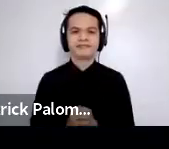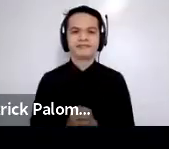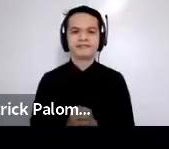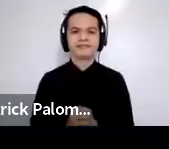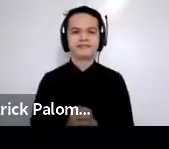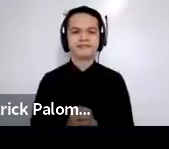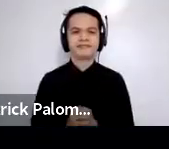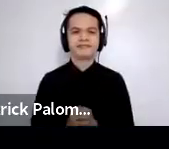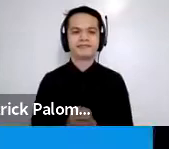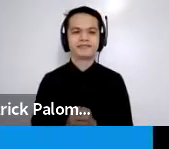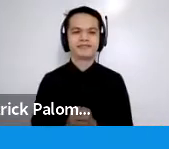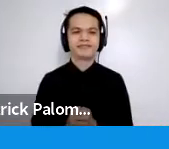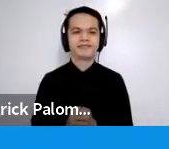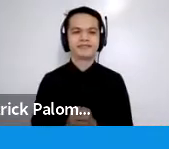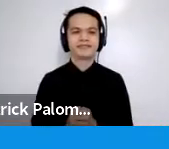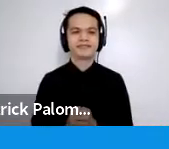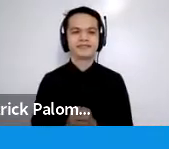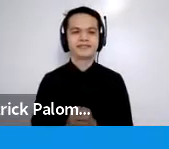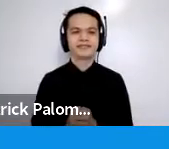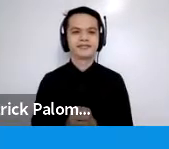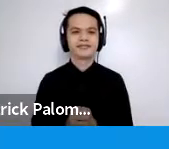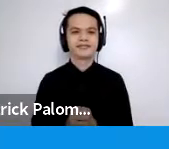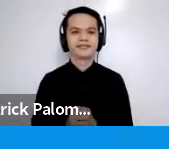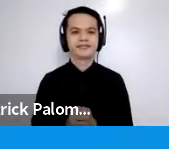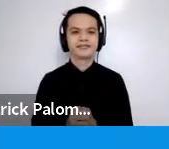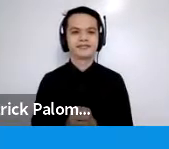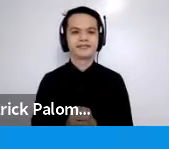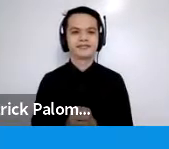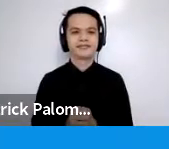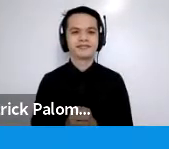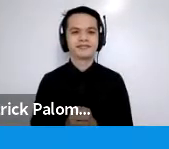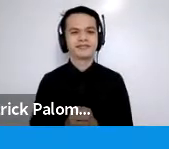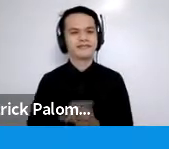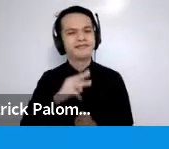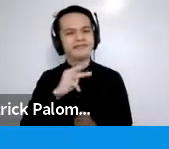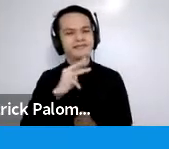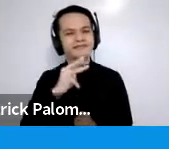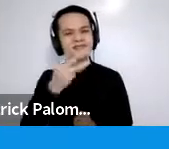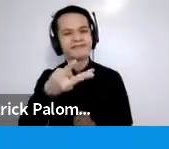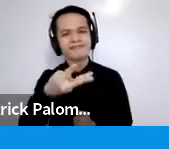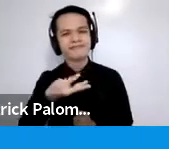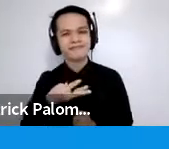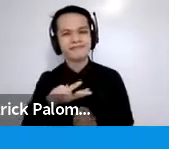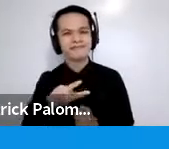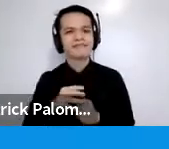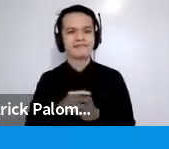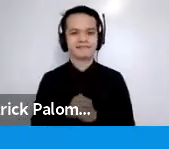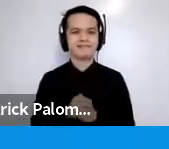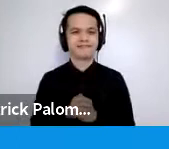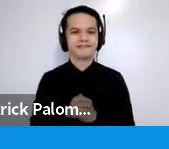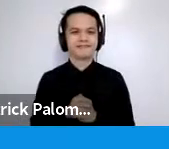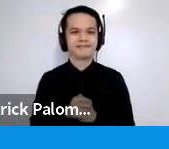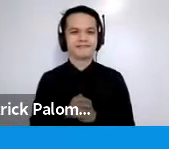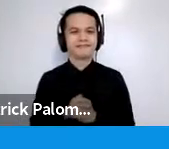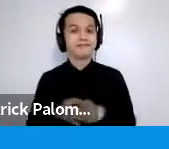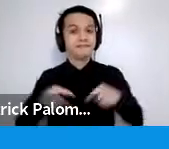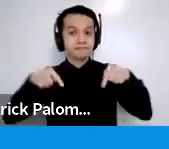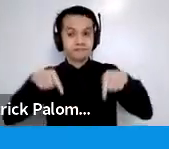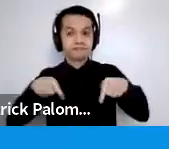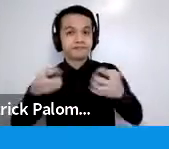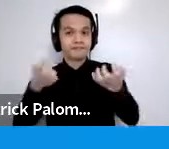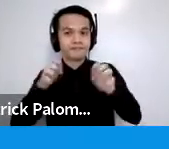Welcome. This event has a sign